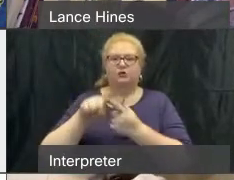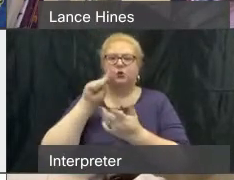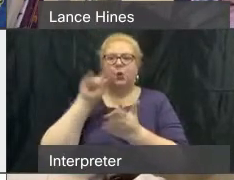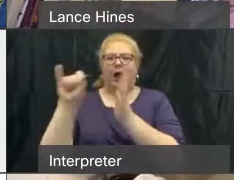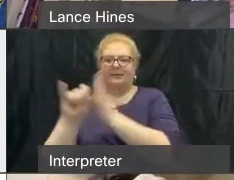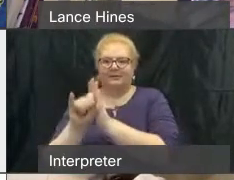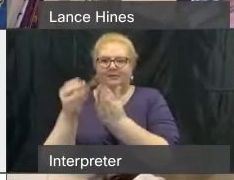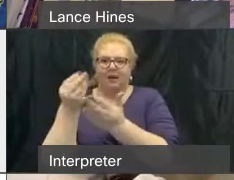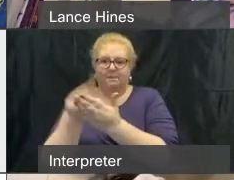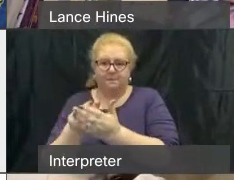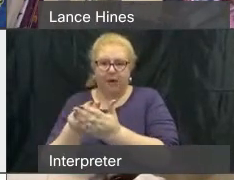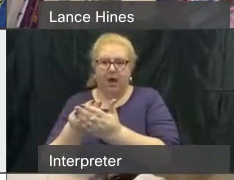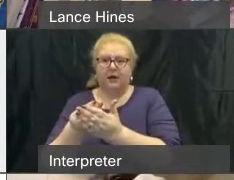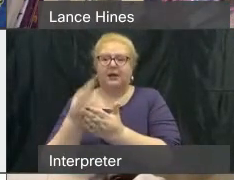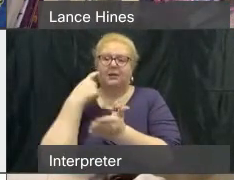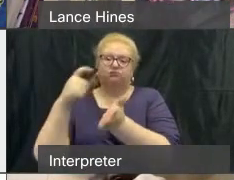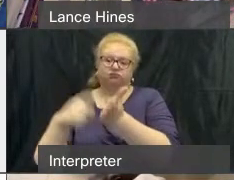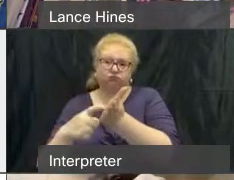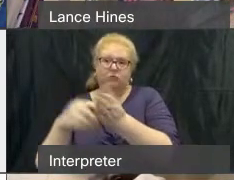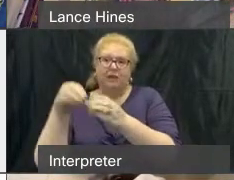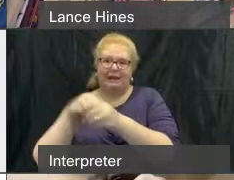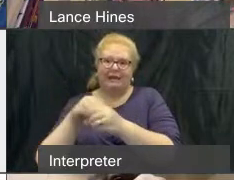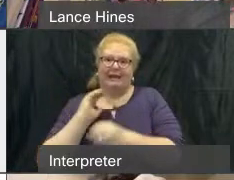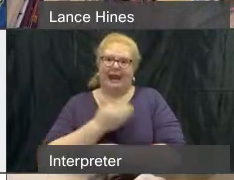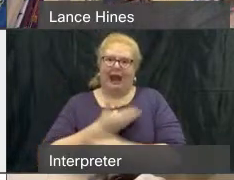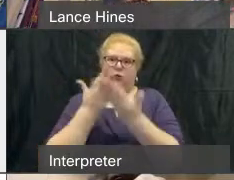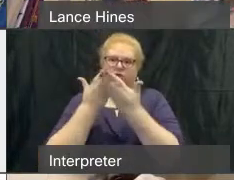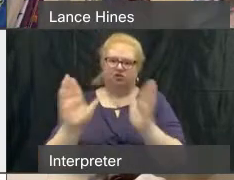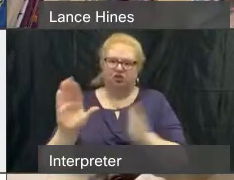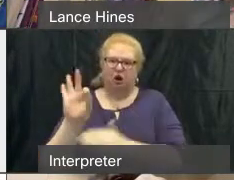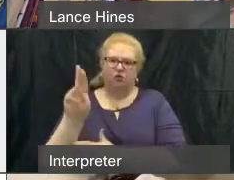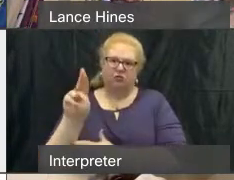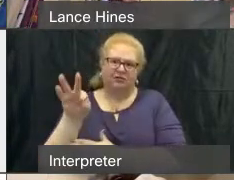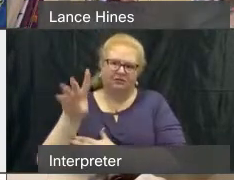fund to set aside, not just